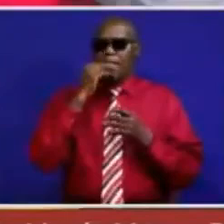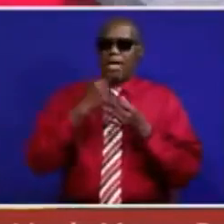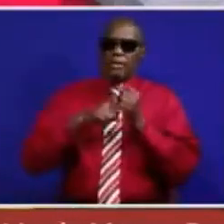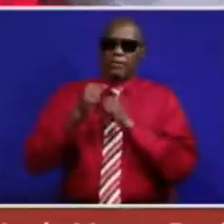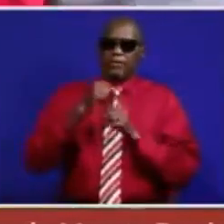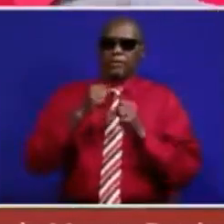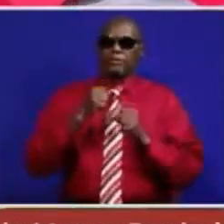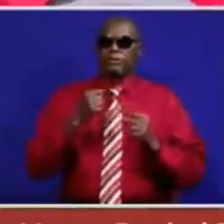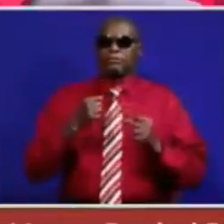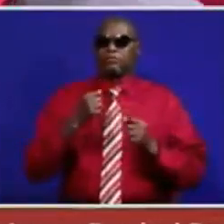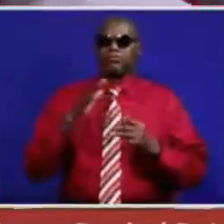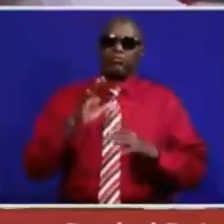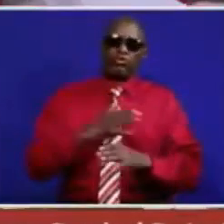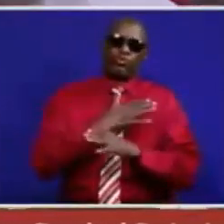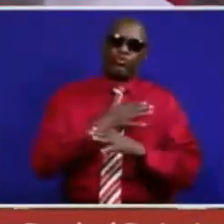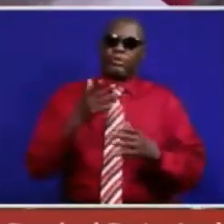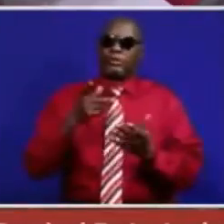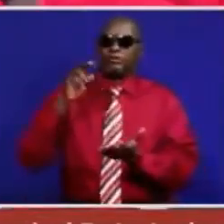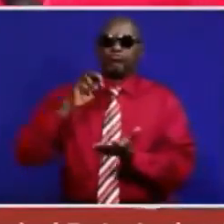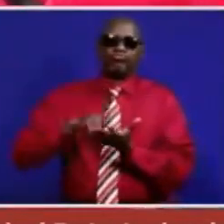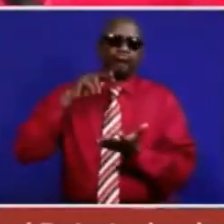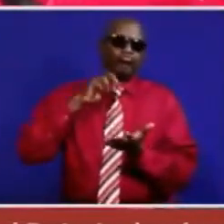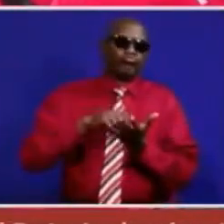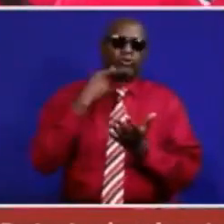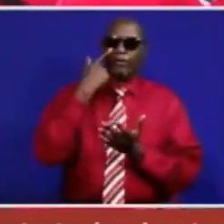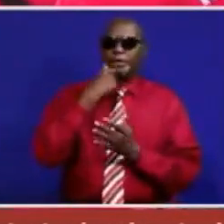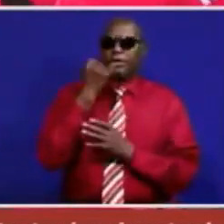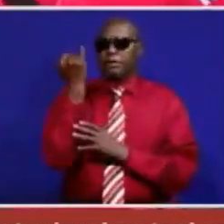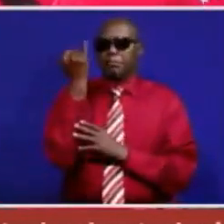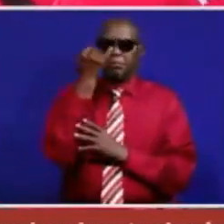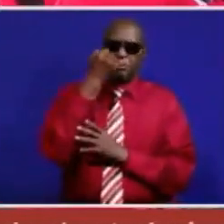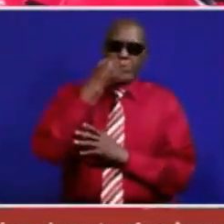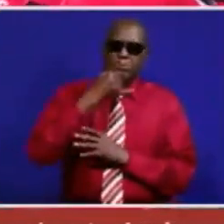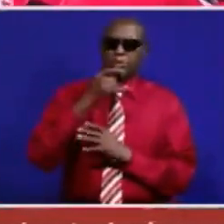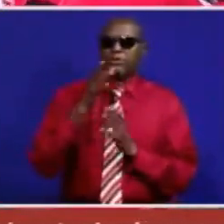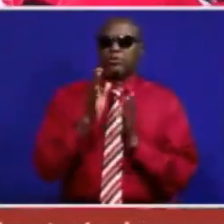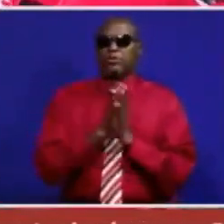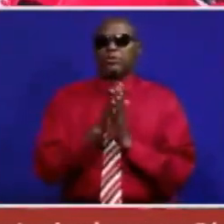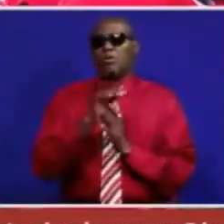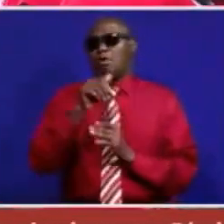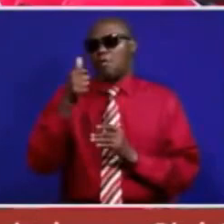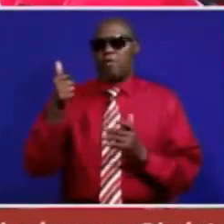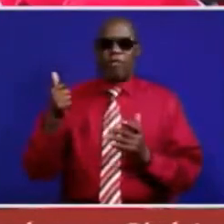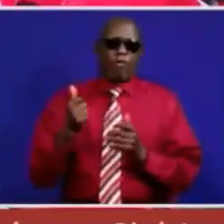them live music, bouncing castle, face painting, and video games, among others.